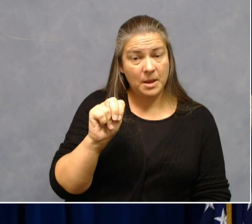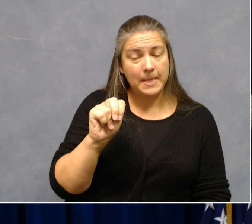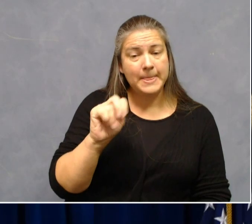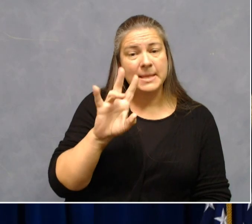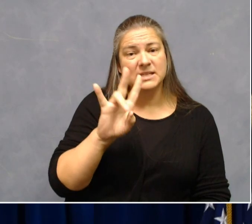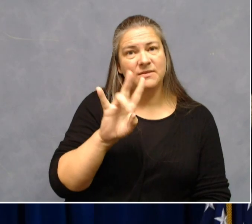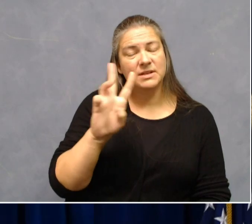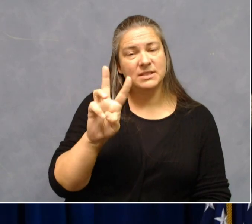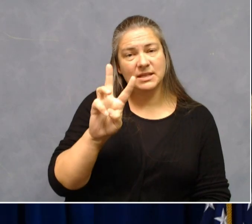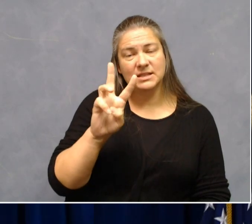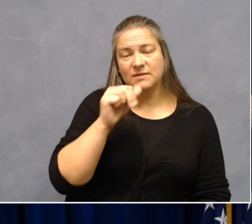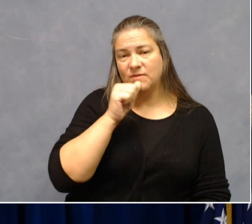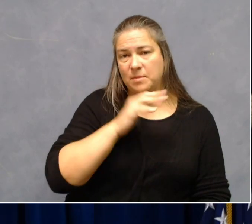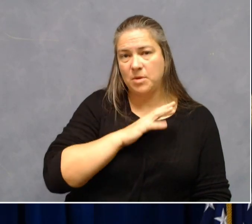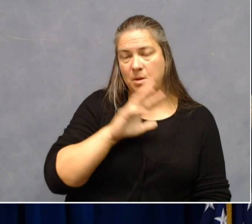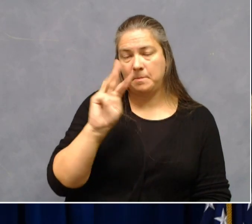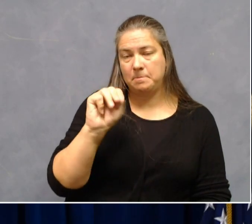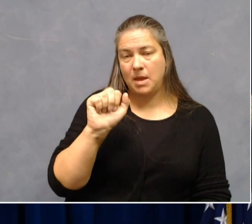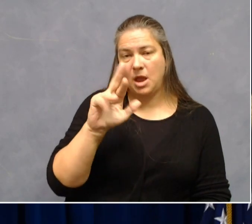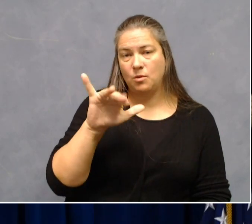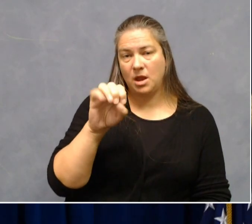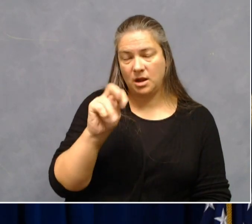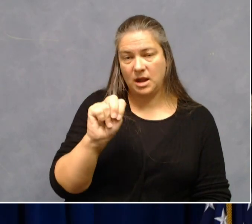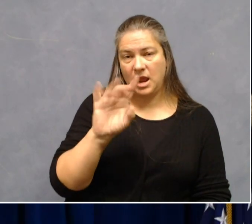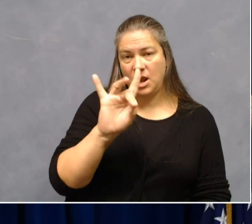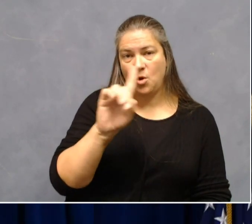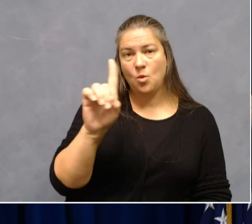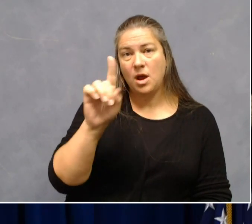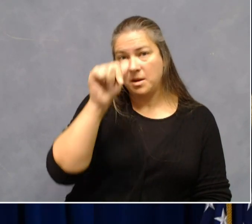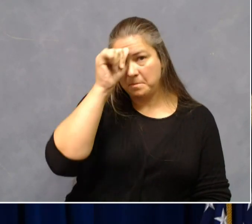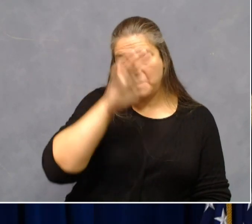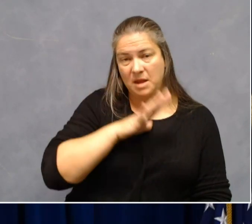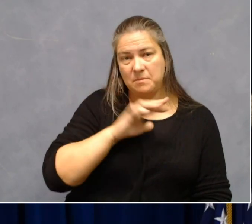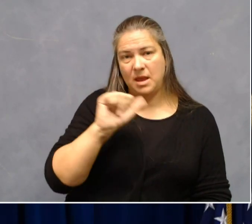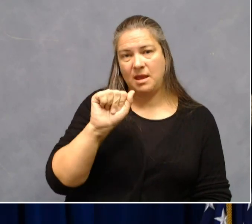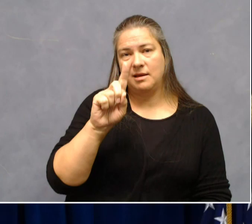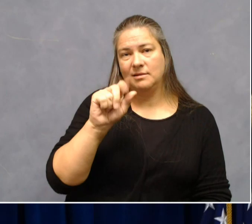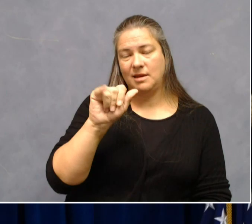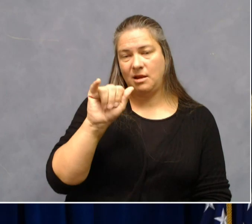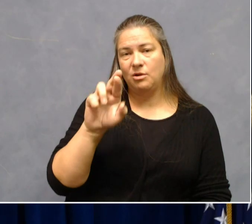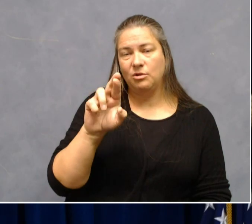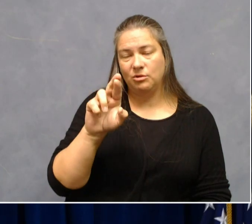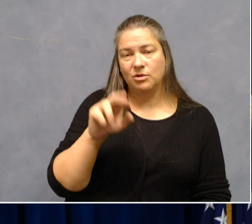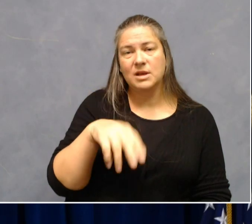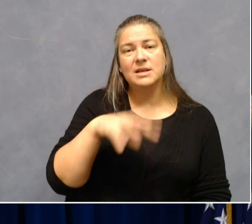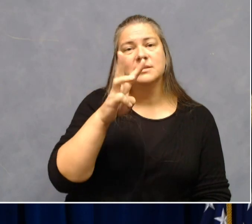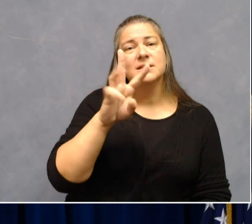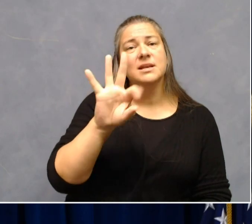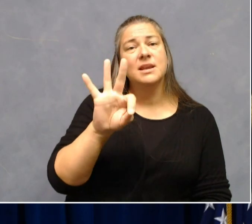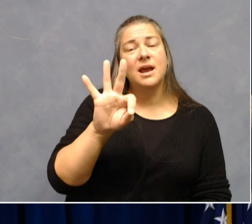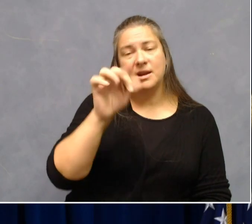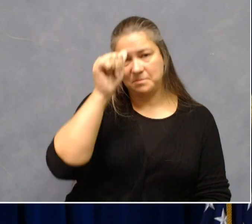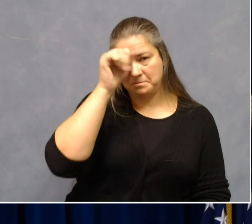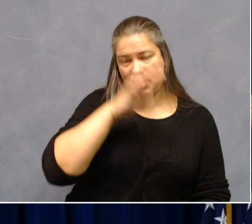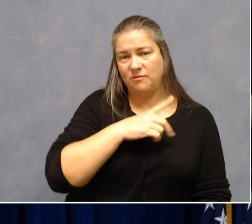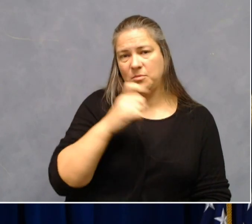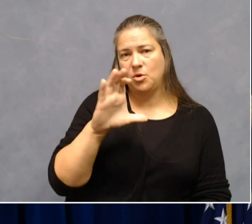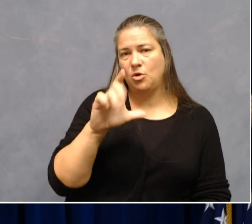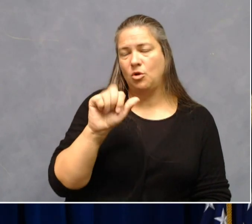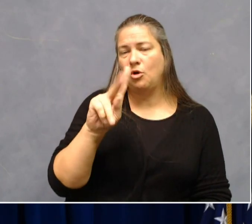76-year-old female from Marion, 81-year-old male from Adair, 69-year-old male from Clark,